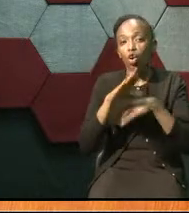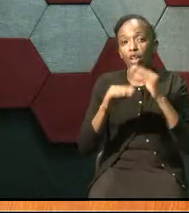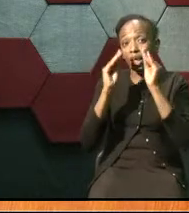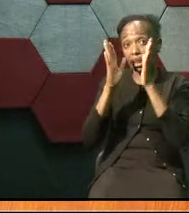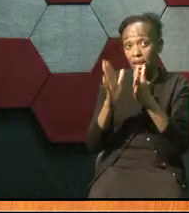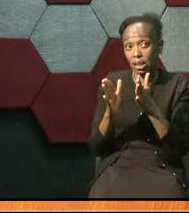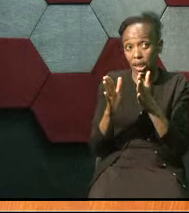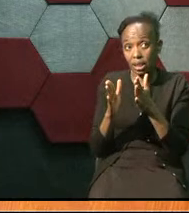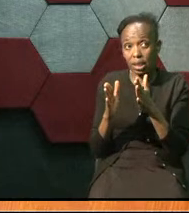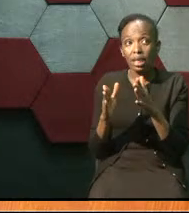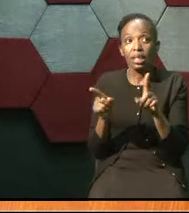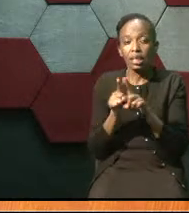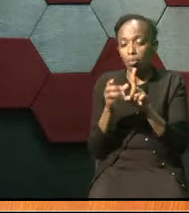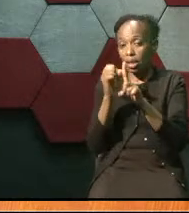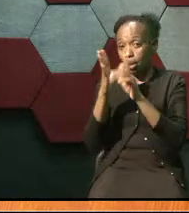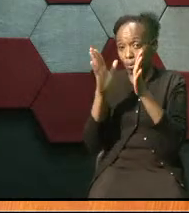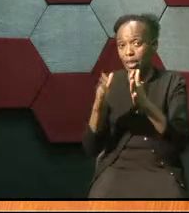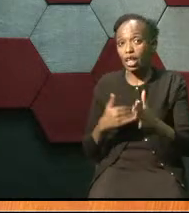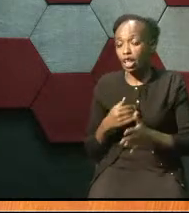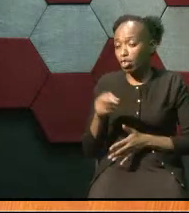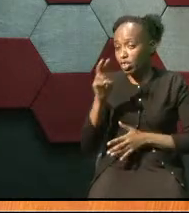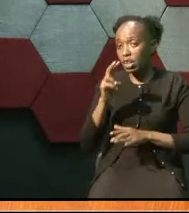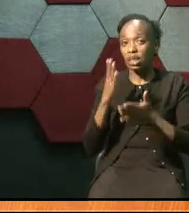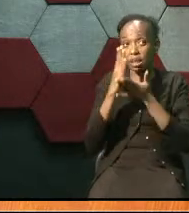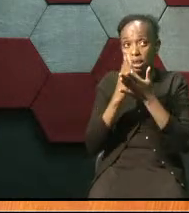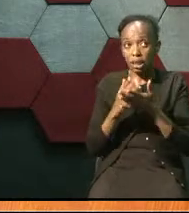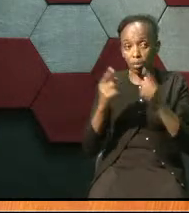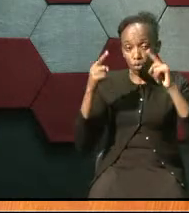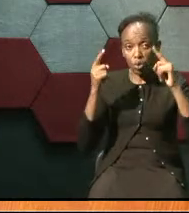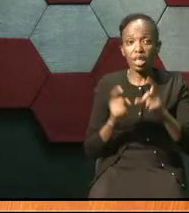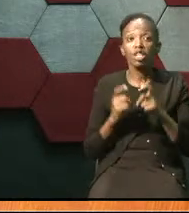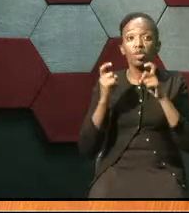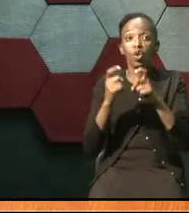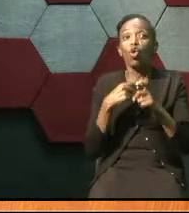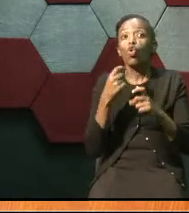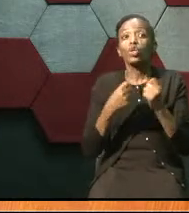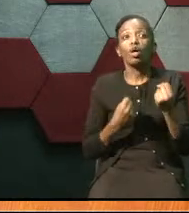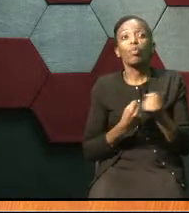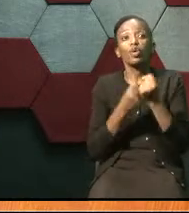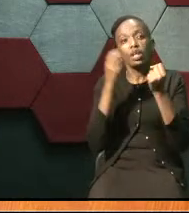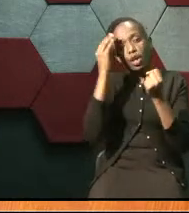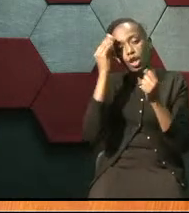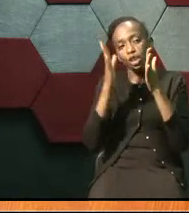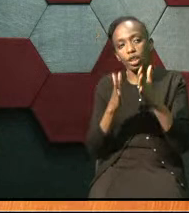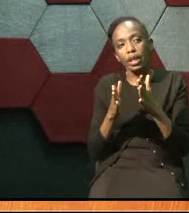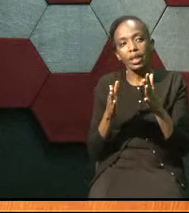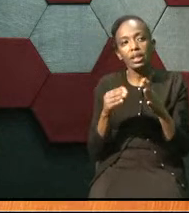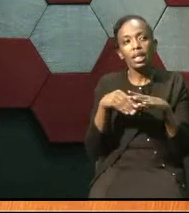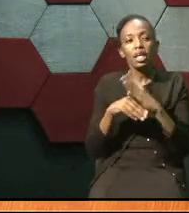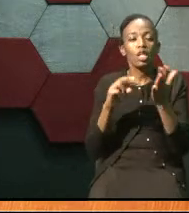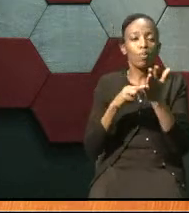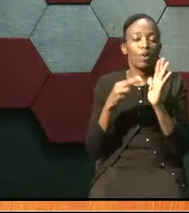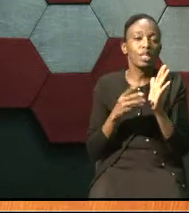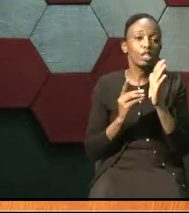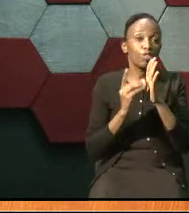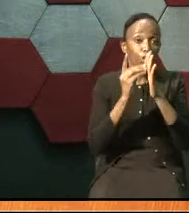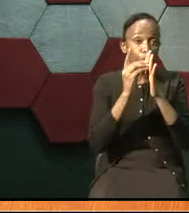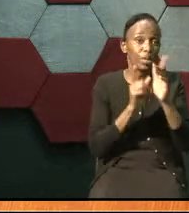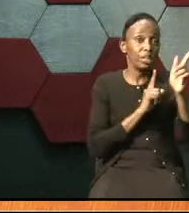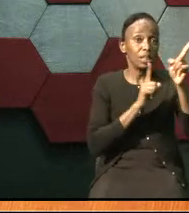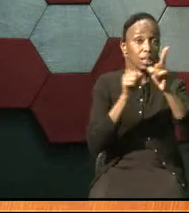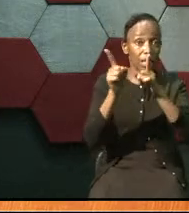teachers and the mentors. We have seen some of them winning awards who supported the students in the project development